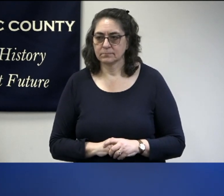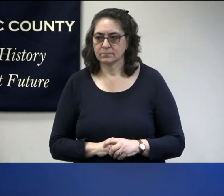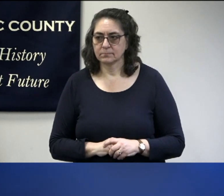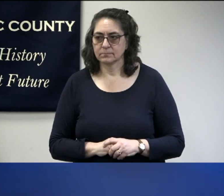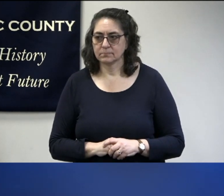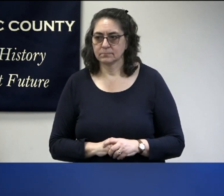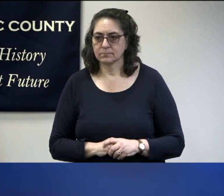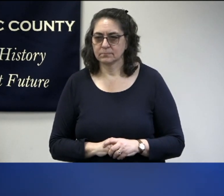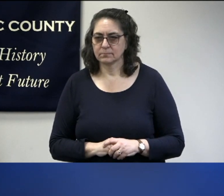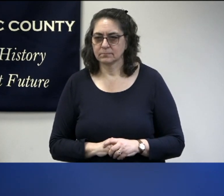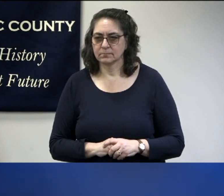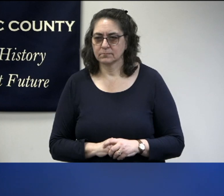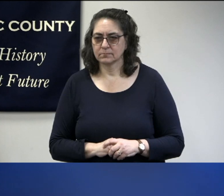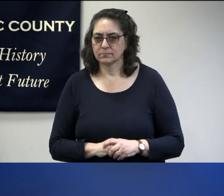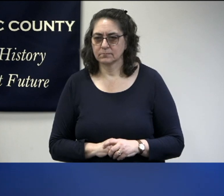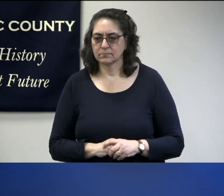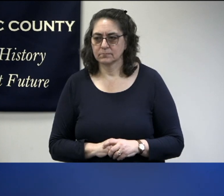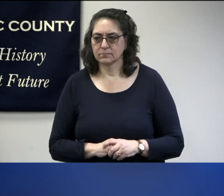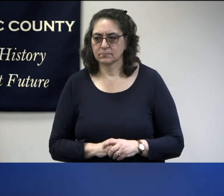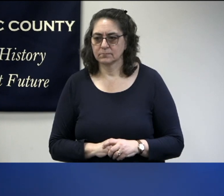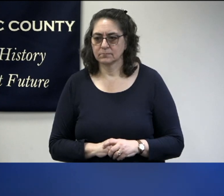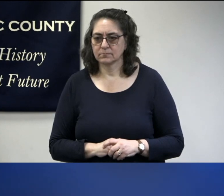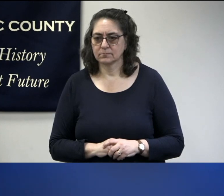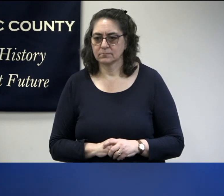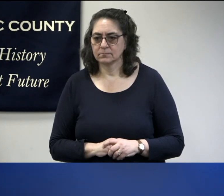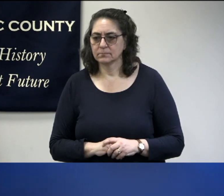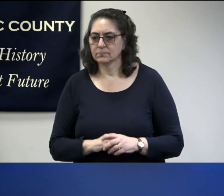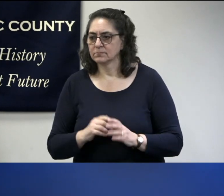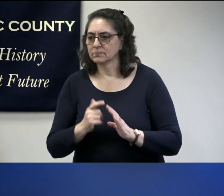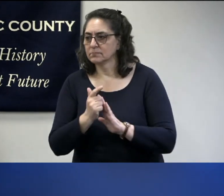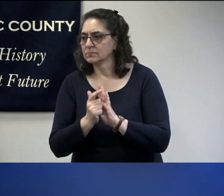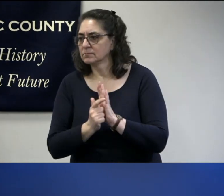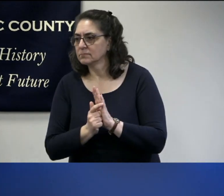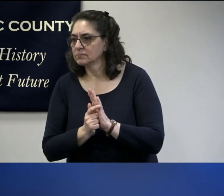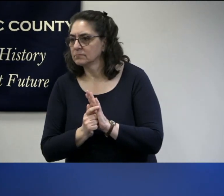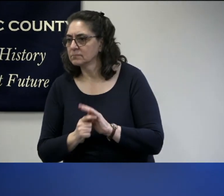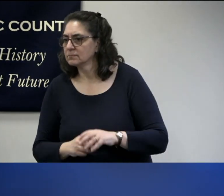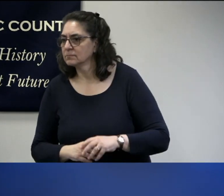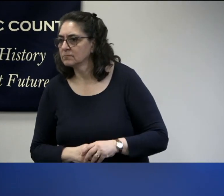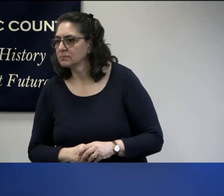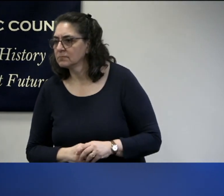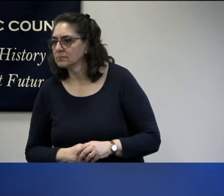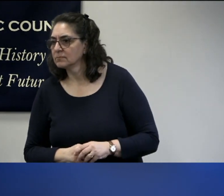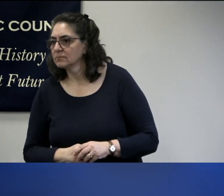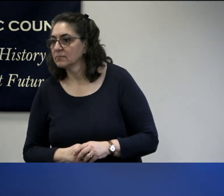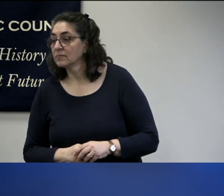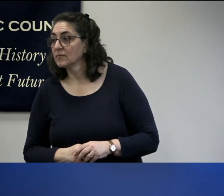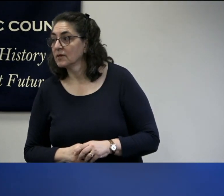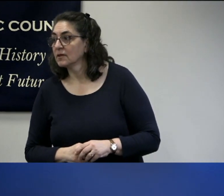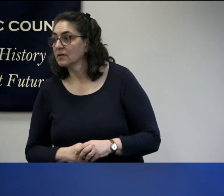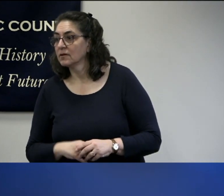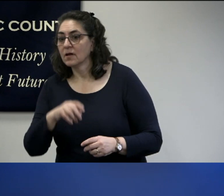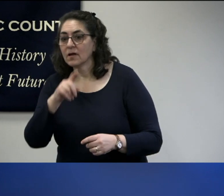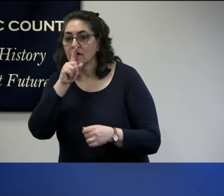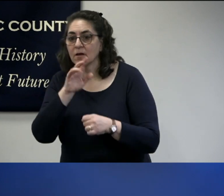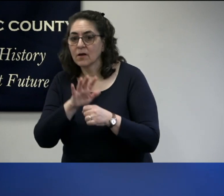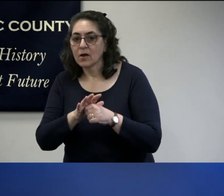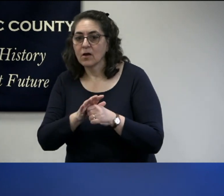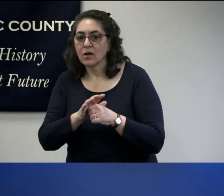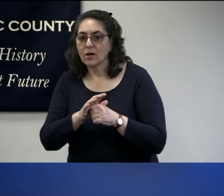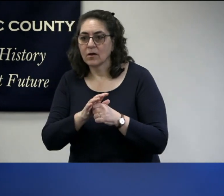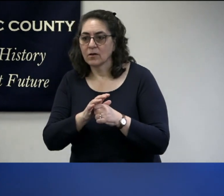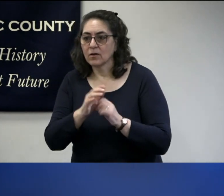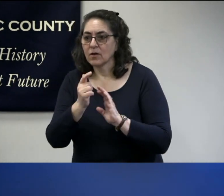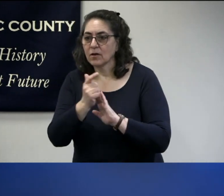council. Guarantee ordinance. I'm sorry, director. The guarantee ordinance